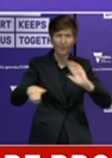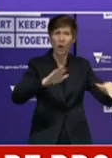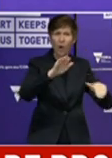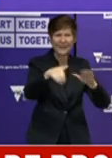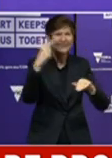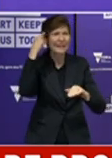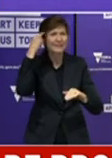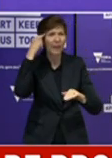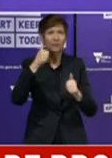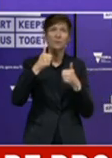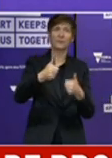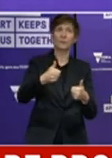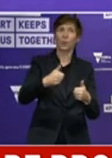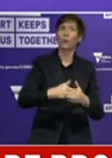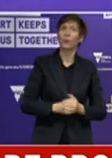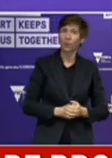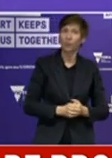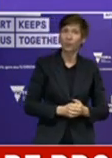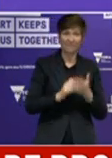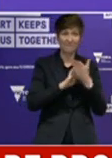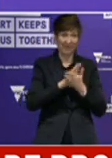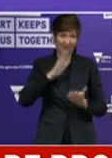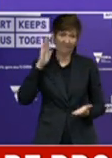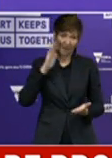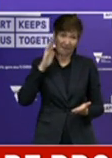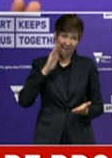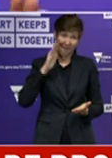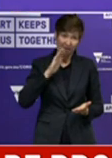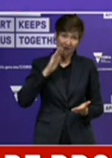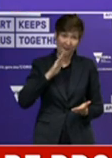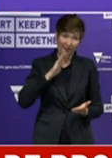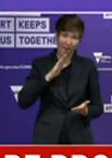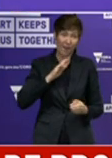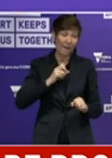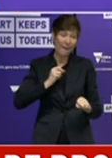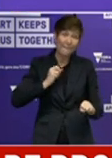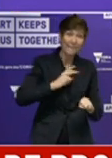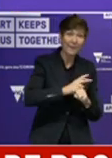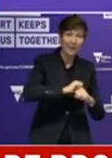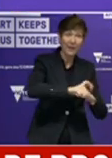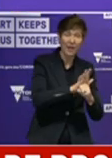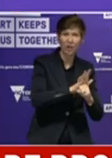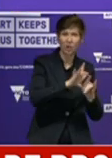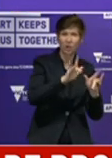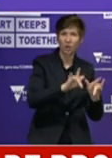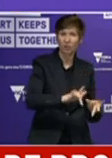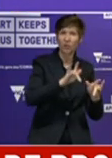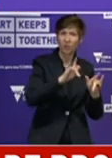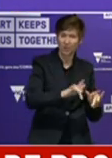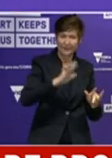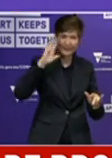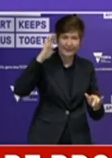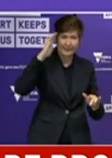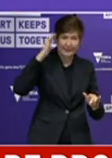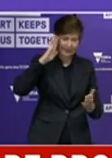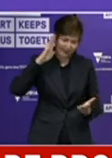measure, we are defeating, not yet defeated, but we are defeating this second wave, but we've just got to stay the